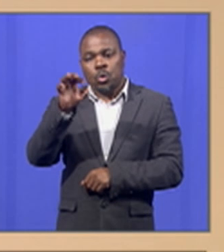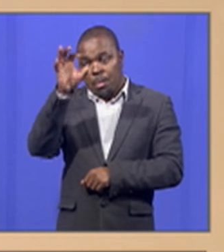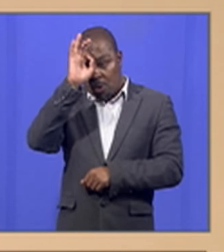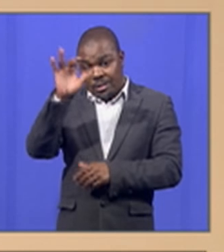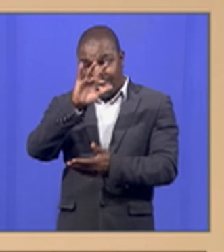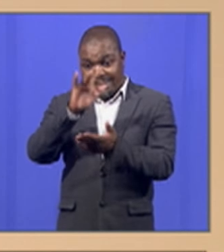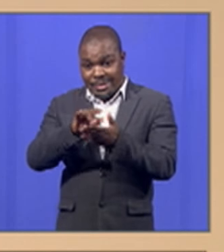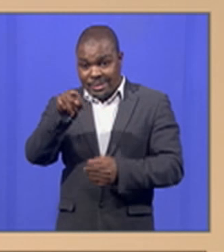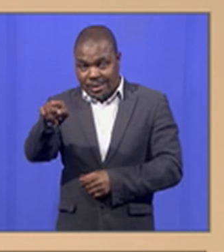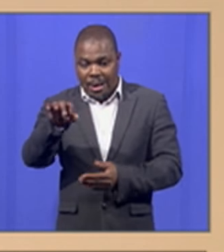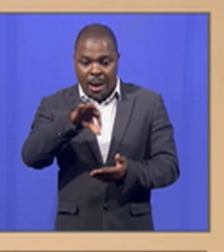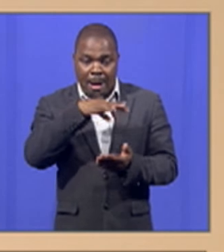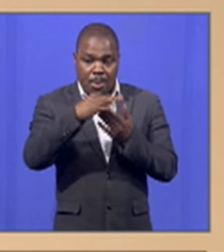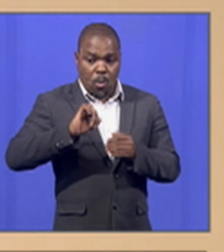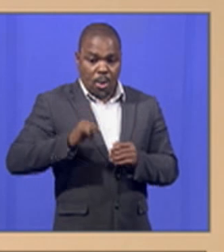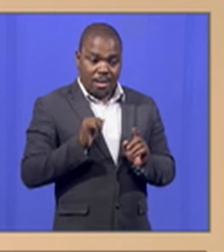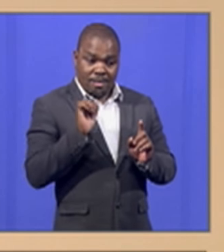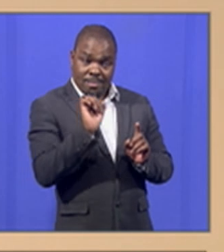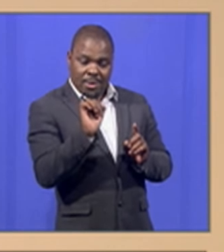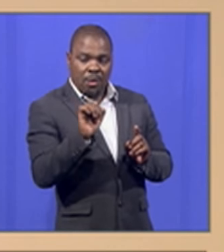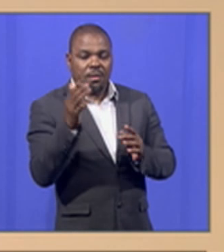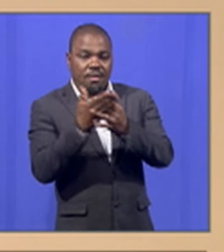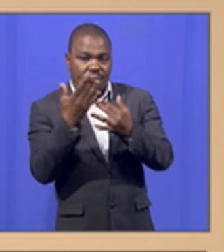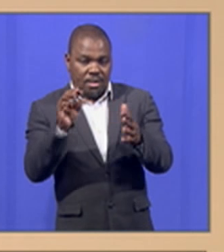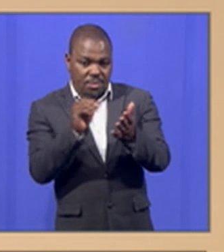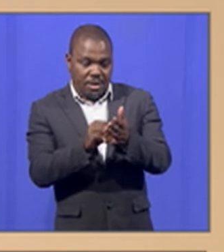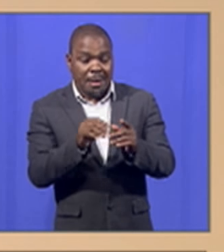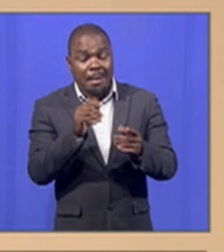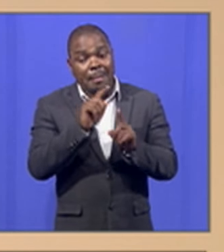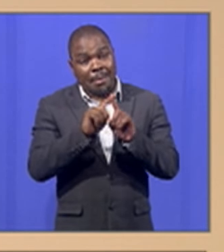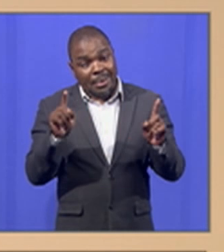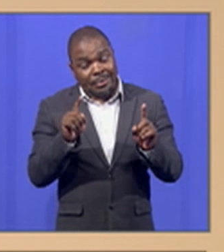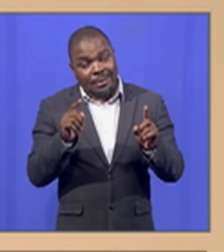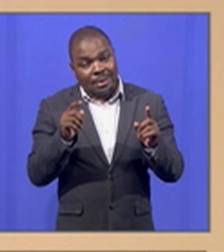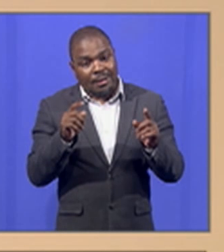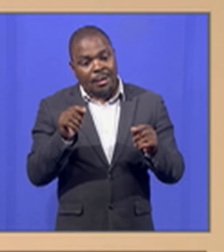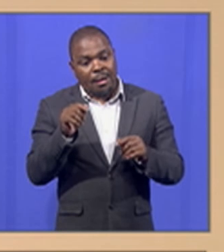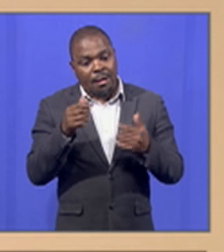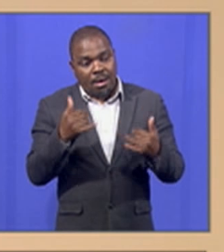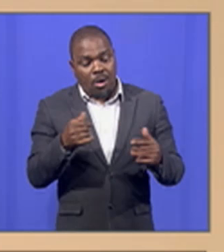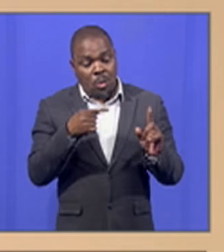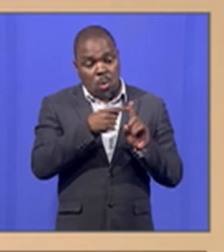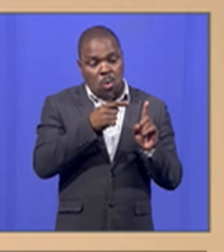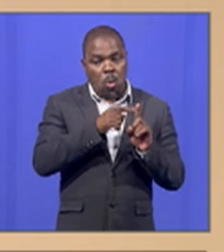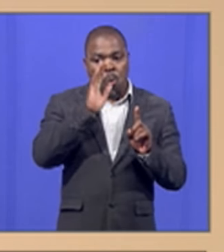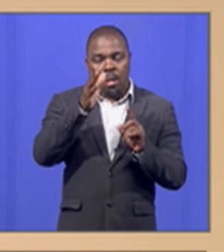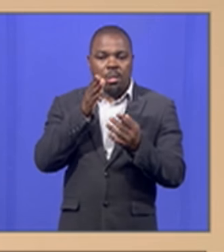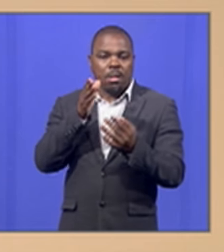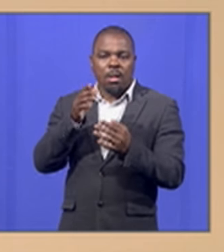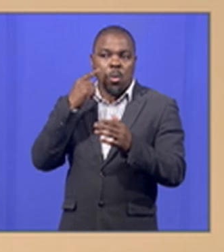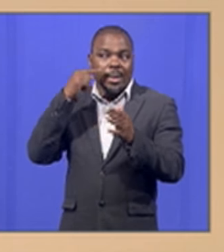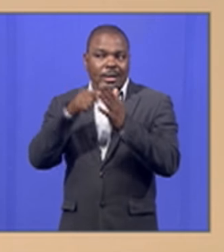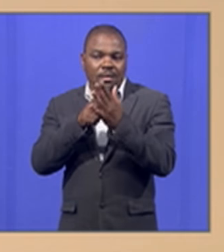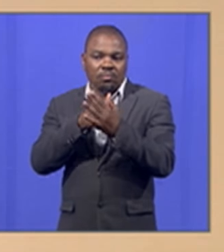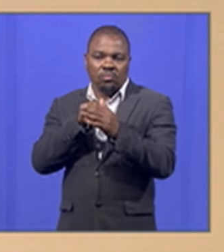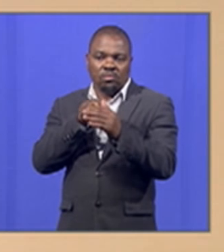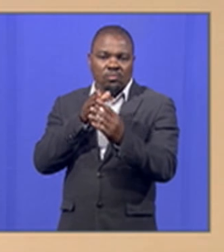wife, and therefore there is a likelihood that applicant will interfere with the